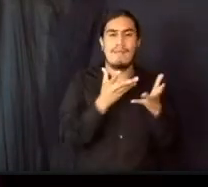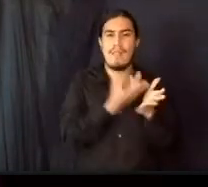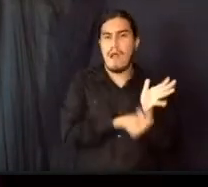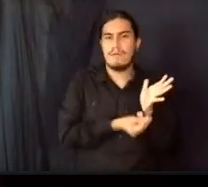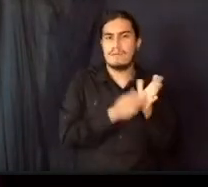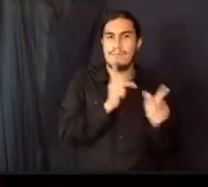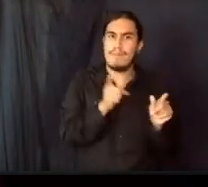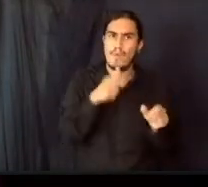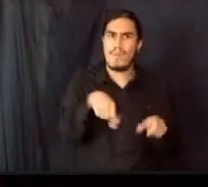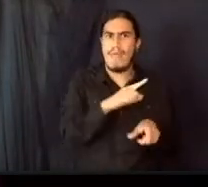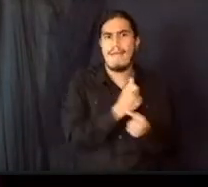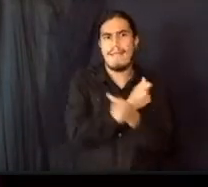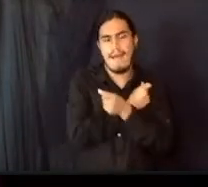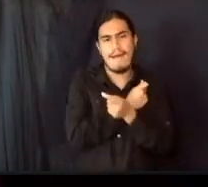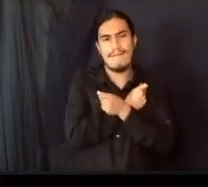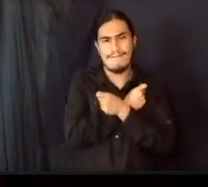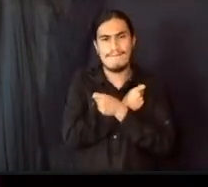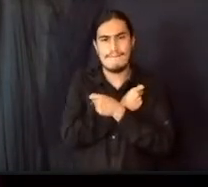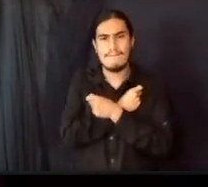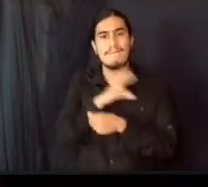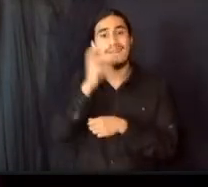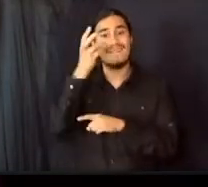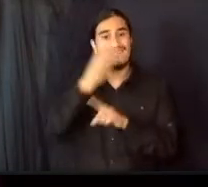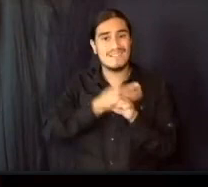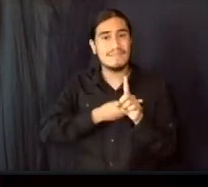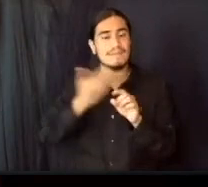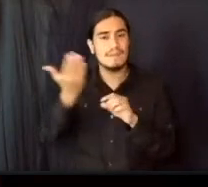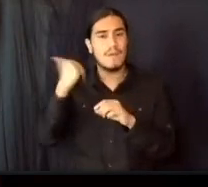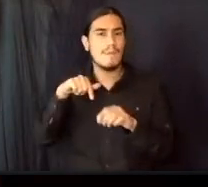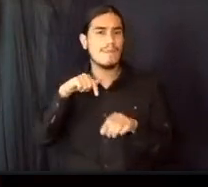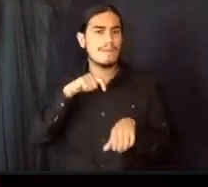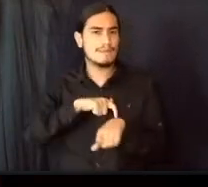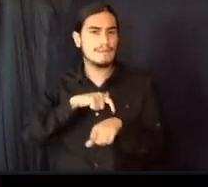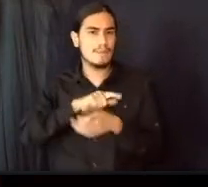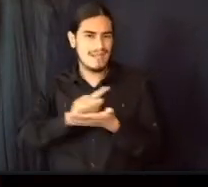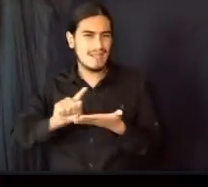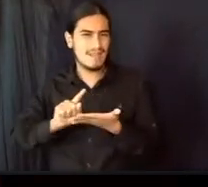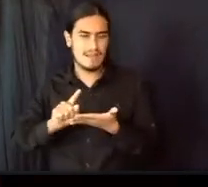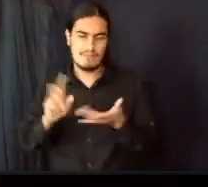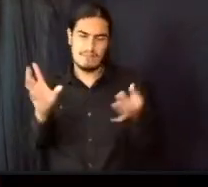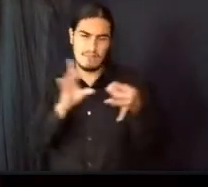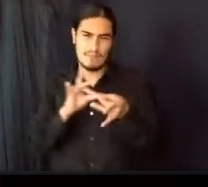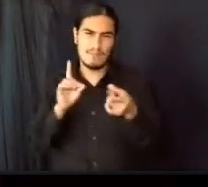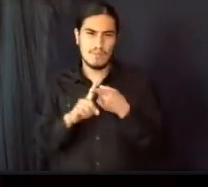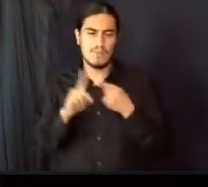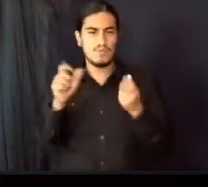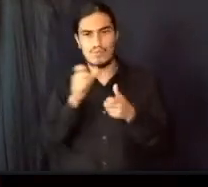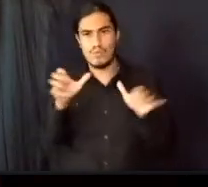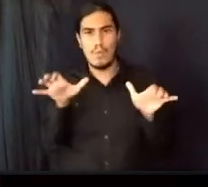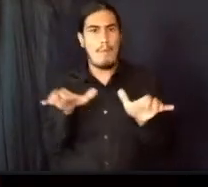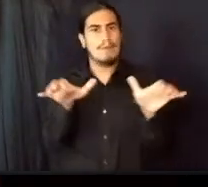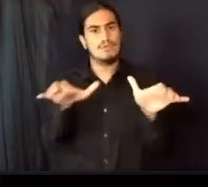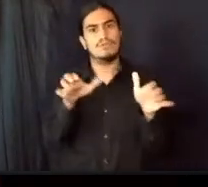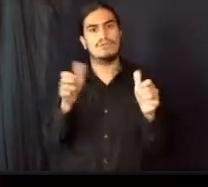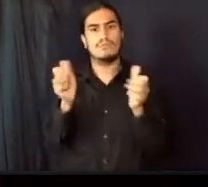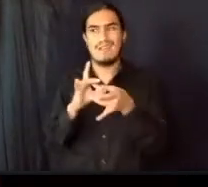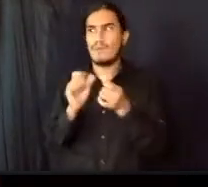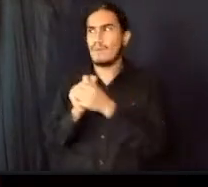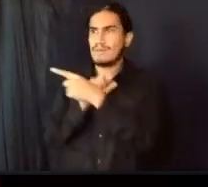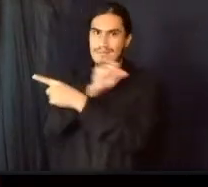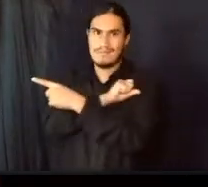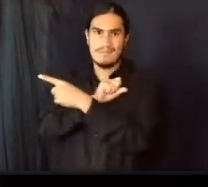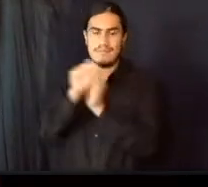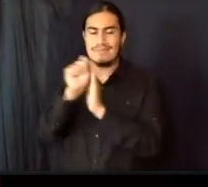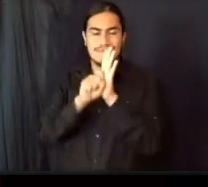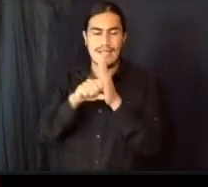Hanau 6 months ago this week is related to the inaction of police and state authorities.